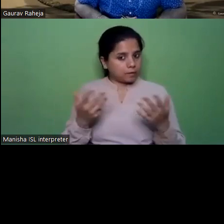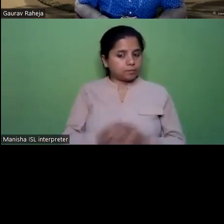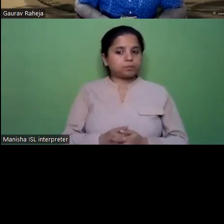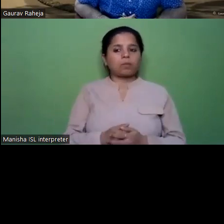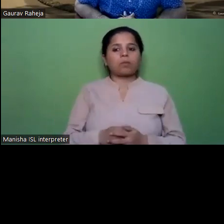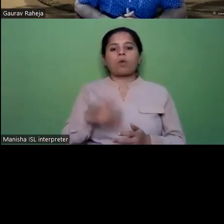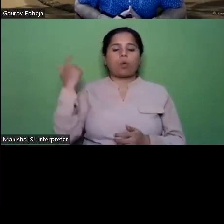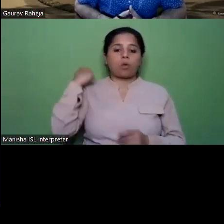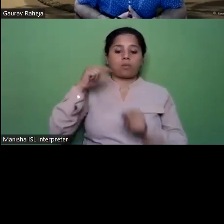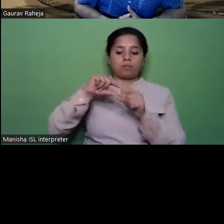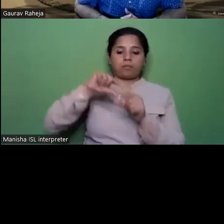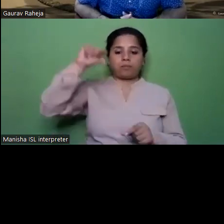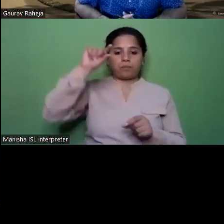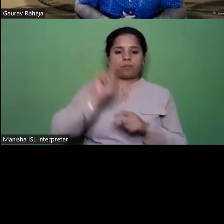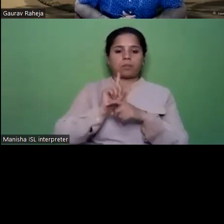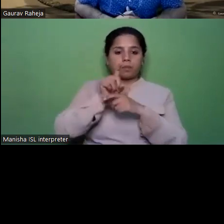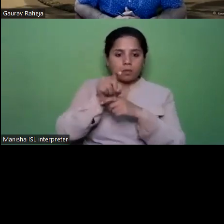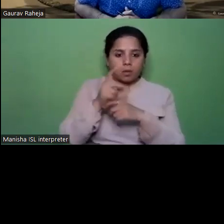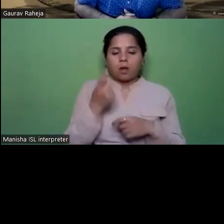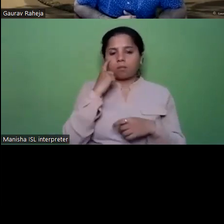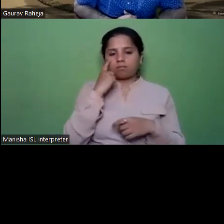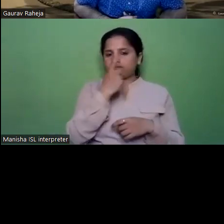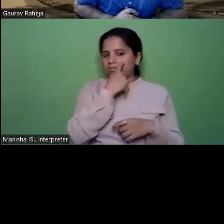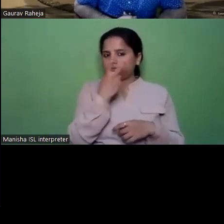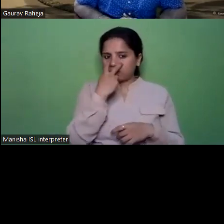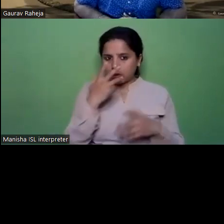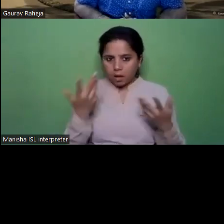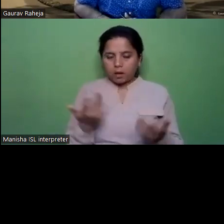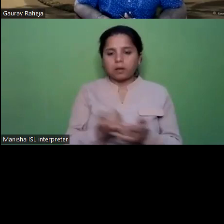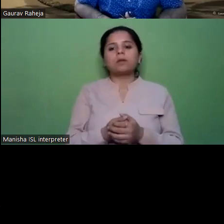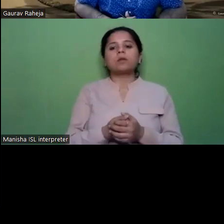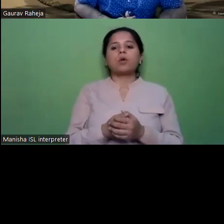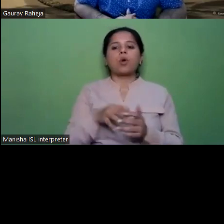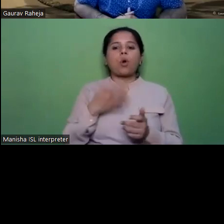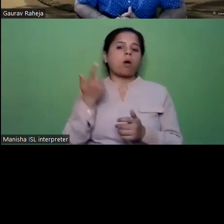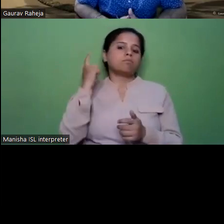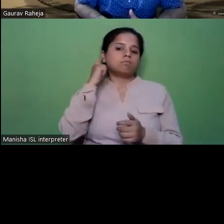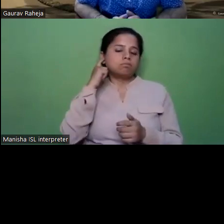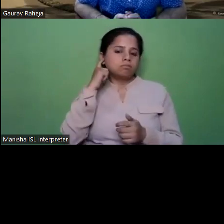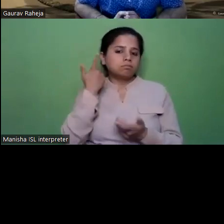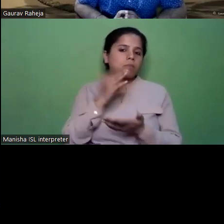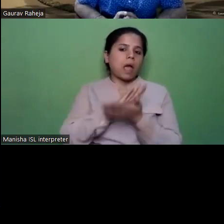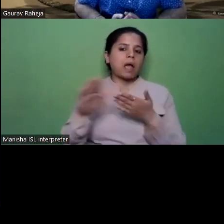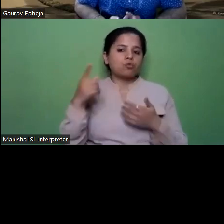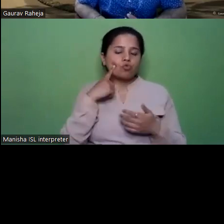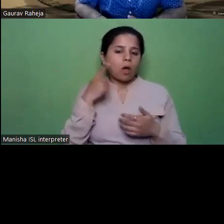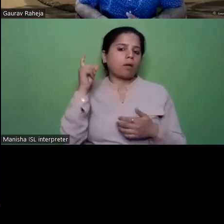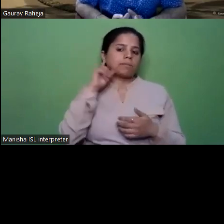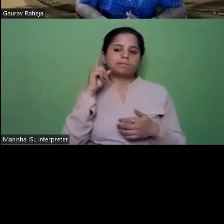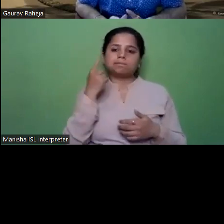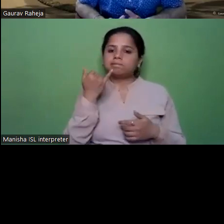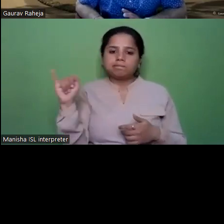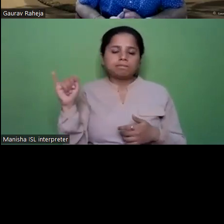spinal disorder, because of vision impairment, because of hearing impairment, cognitive impairment, any form